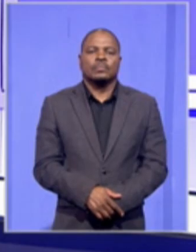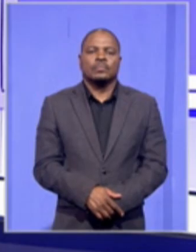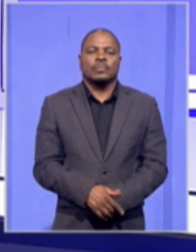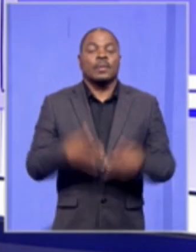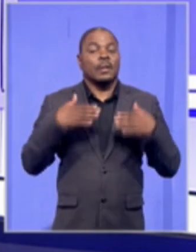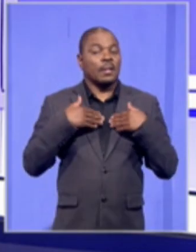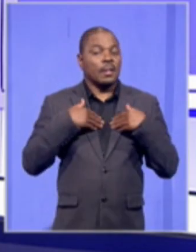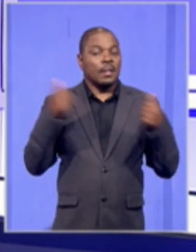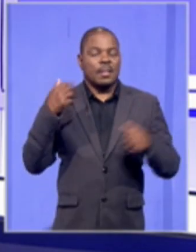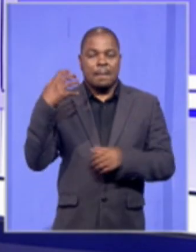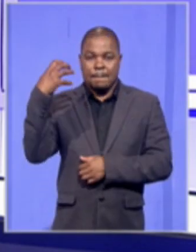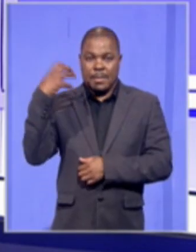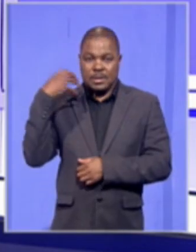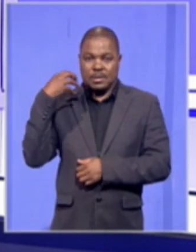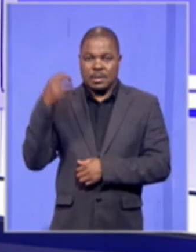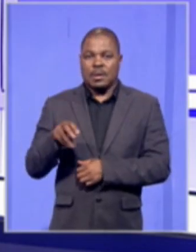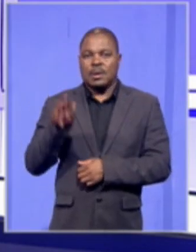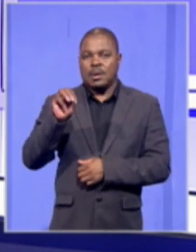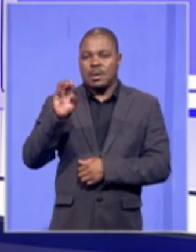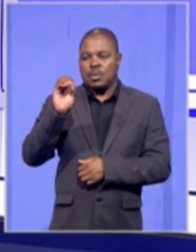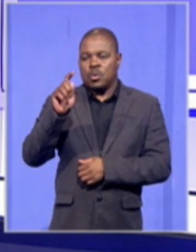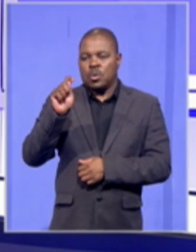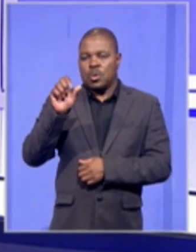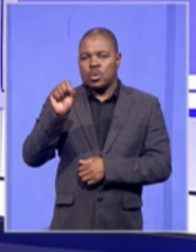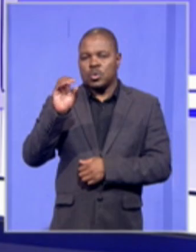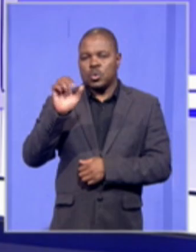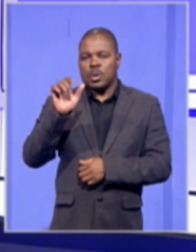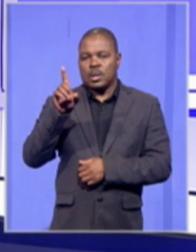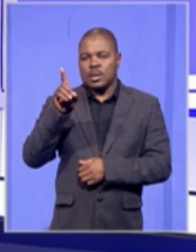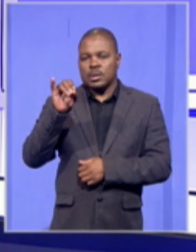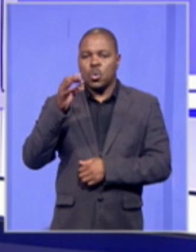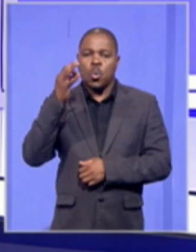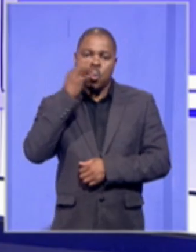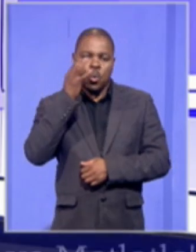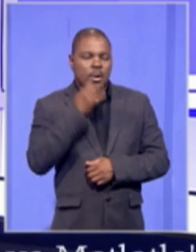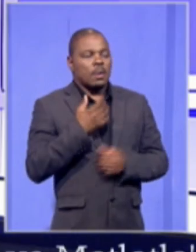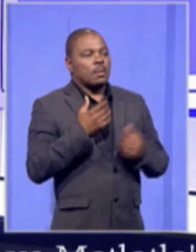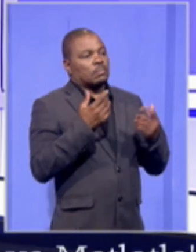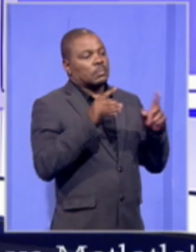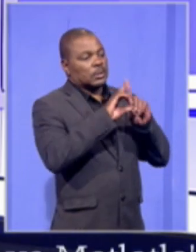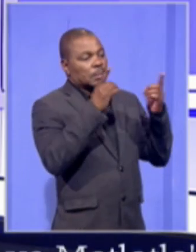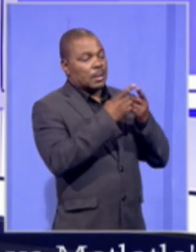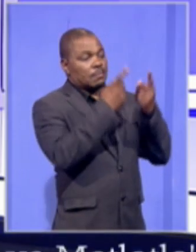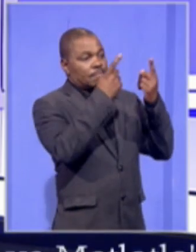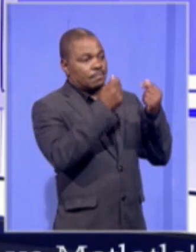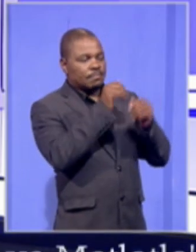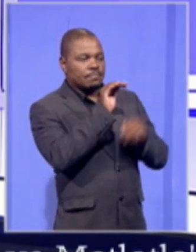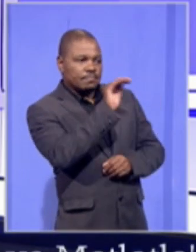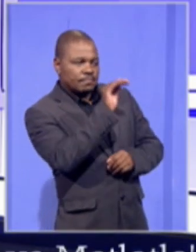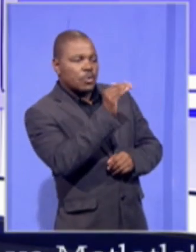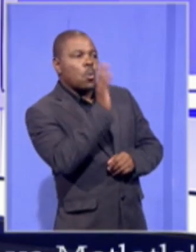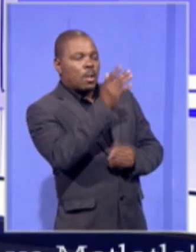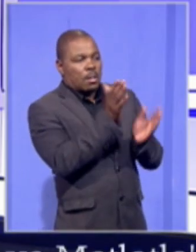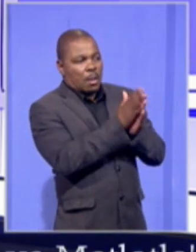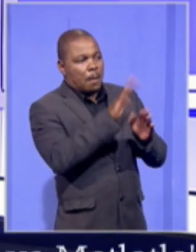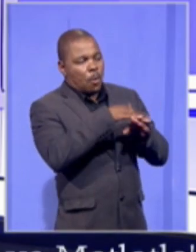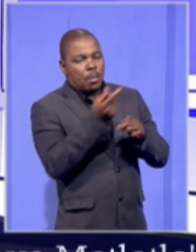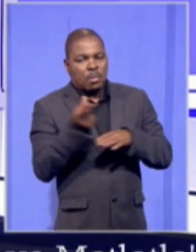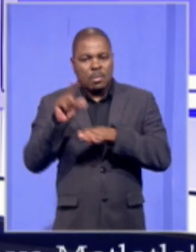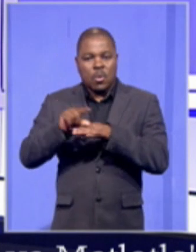Tona ya maphelo ngaka Aaron Motsoaledi o re ba ya go kokota kgorong ya matlotlo go hetša thušo go latela tsebišo ya mopresidente wa America Donald